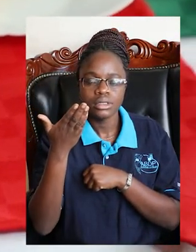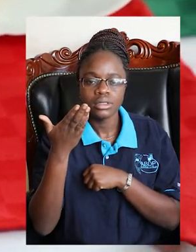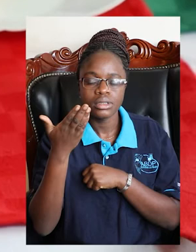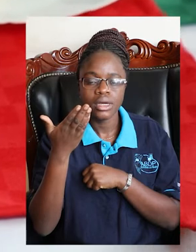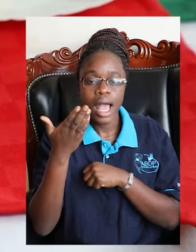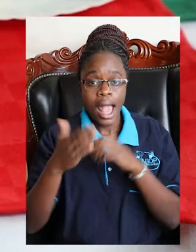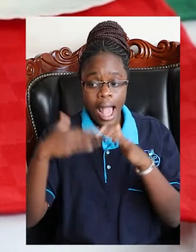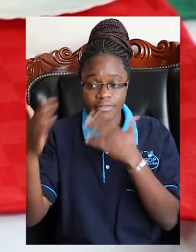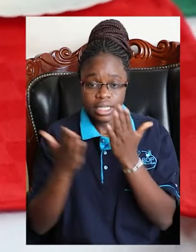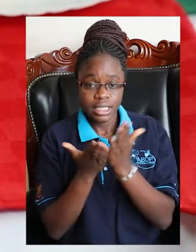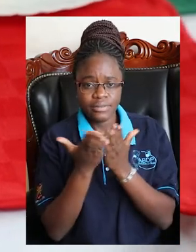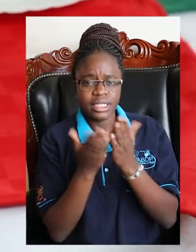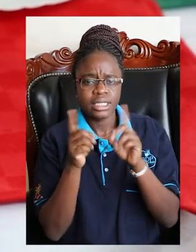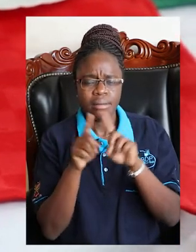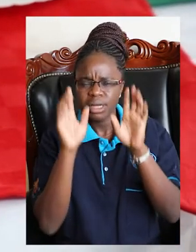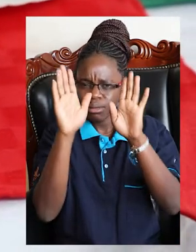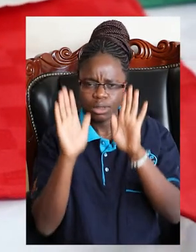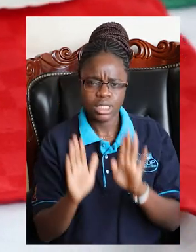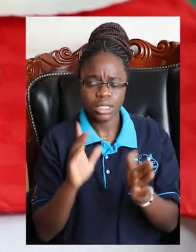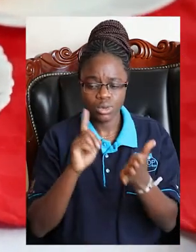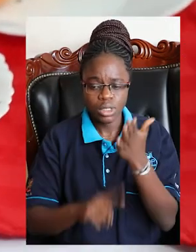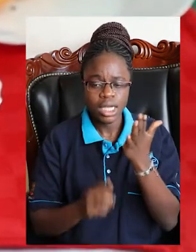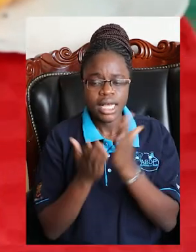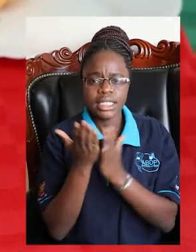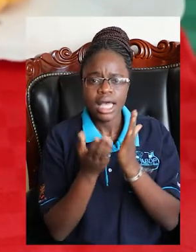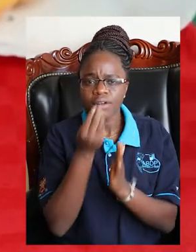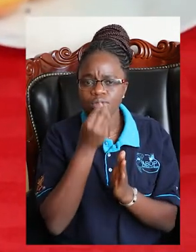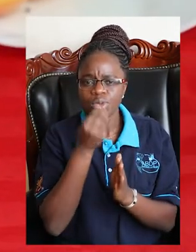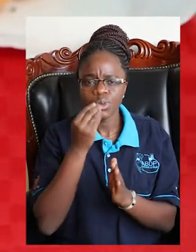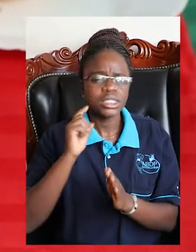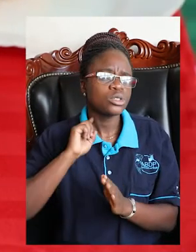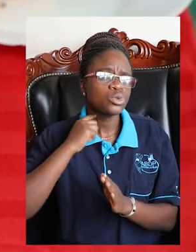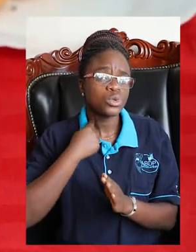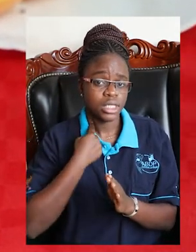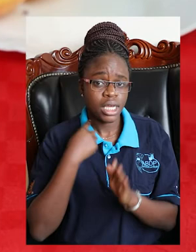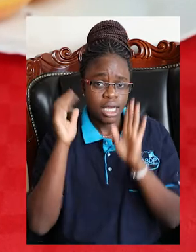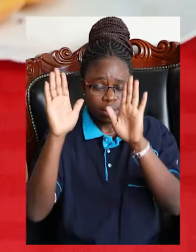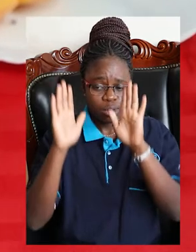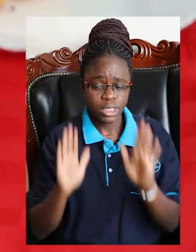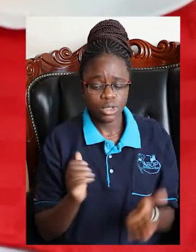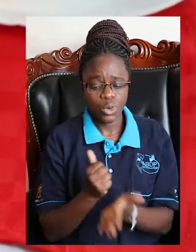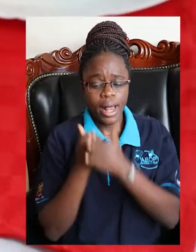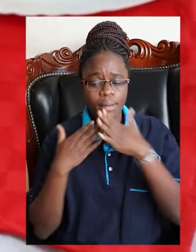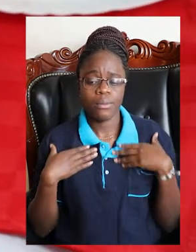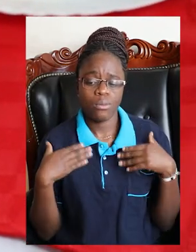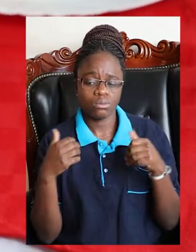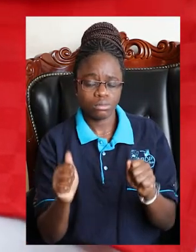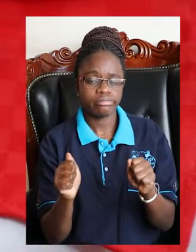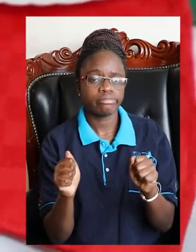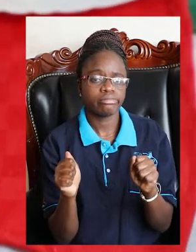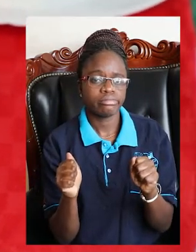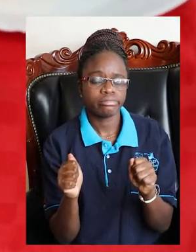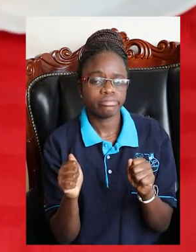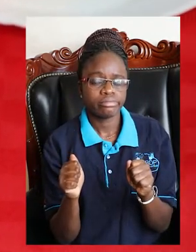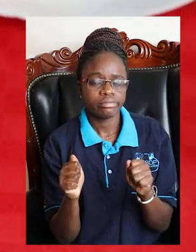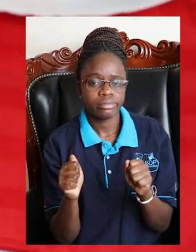to serve it. And when you are serving, it is good also to make sure that you are serving food that is nutritious and it's balanced. So